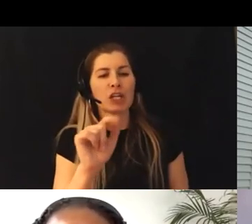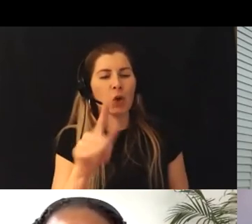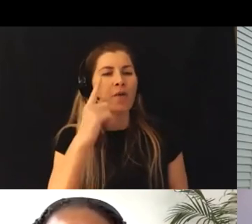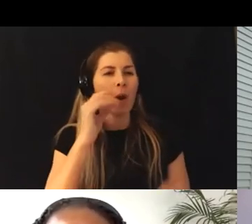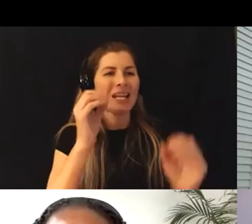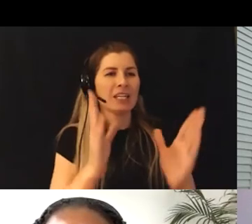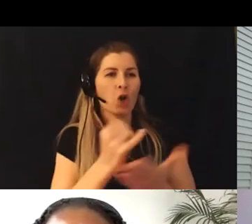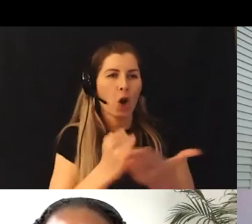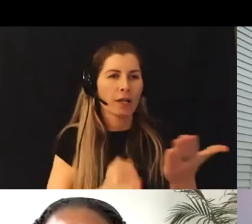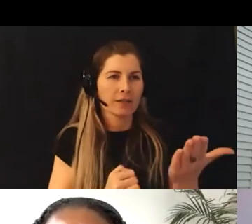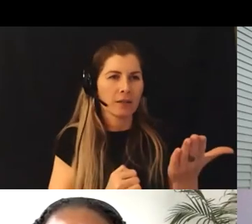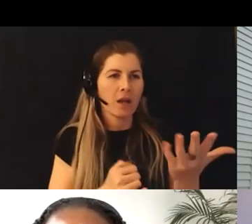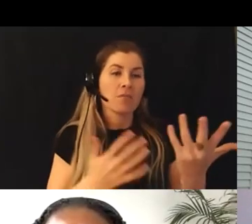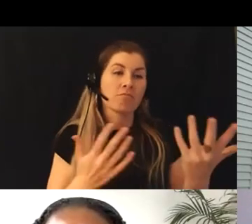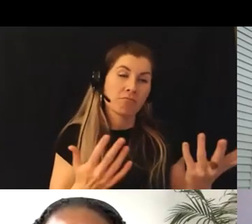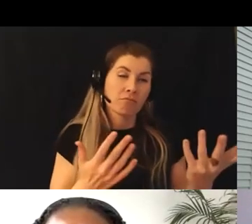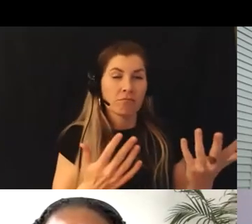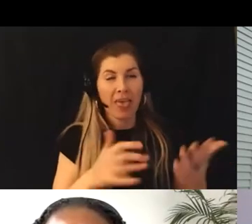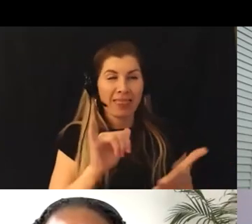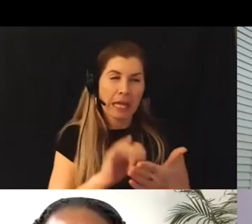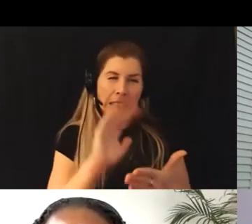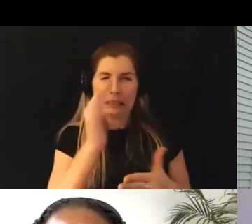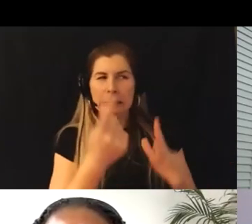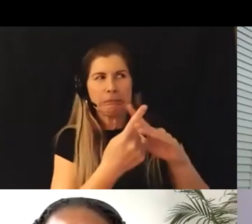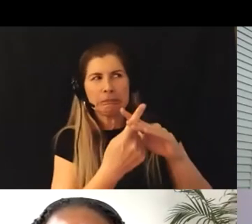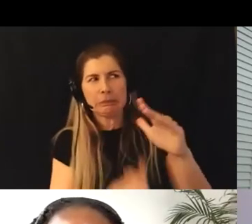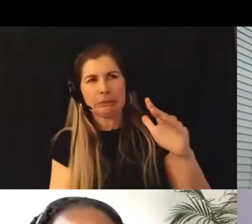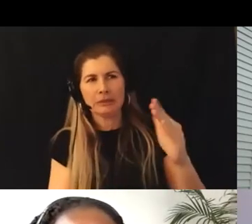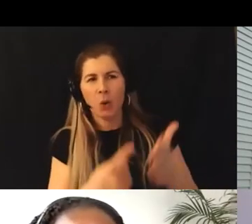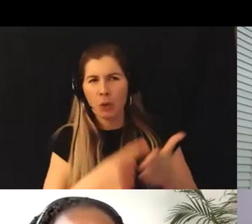fallen by the wayside. What does everyone think about this?